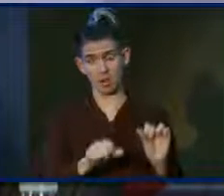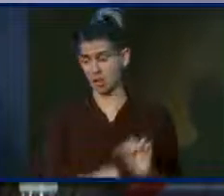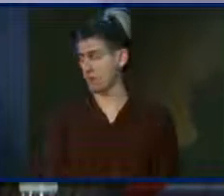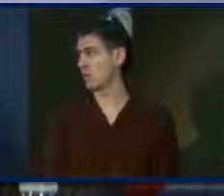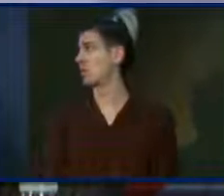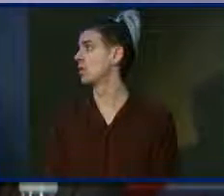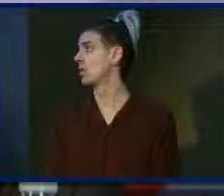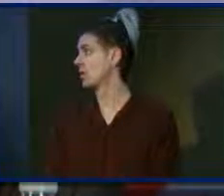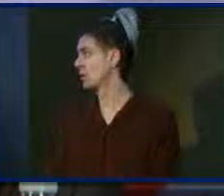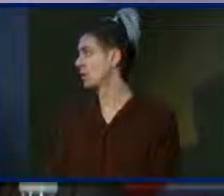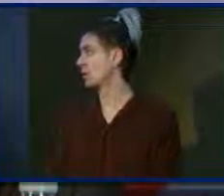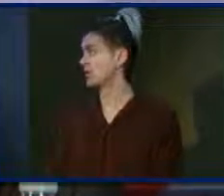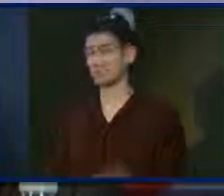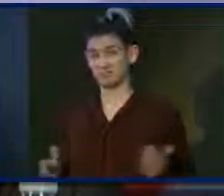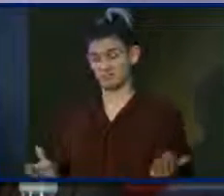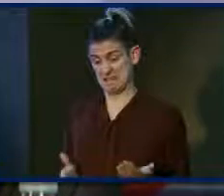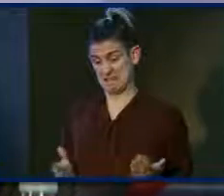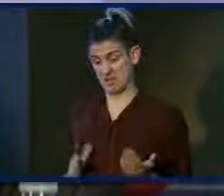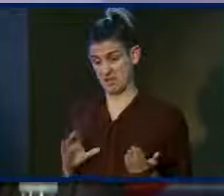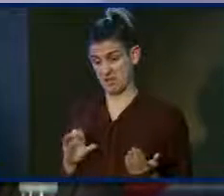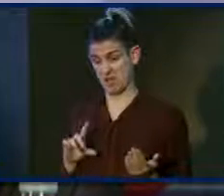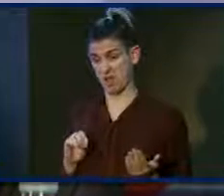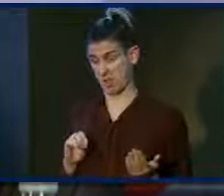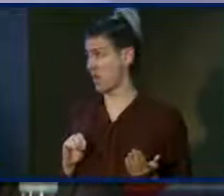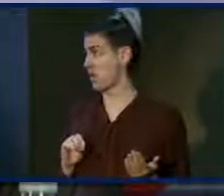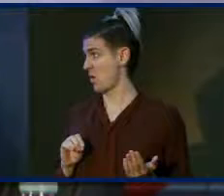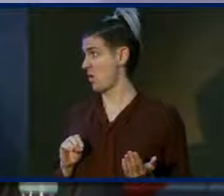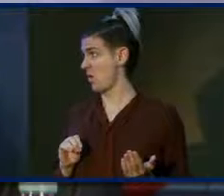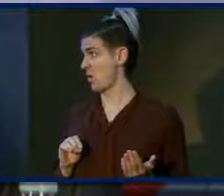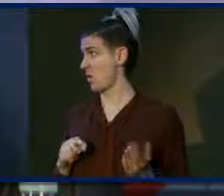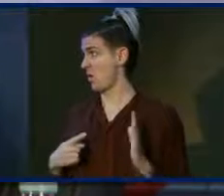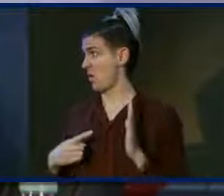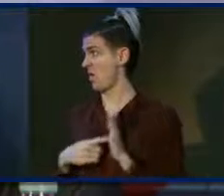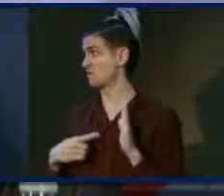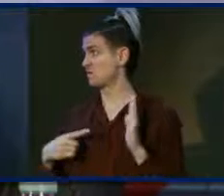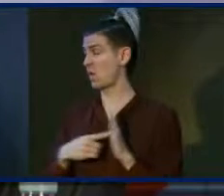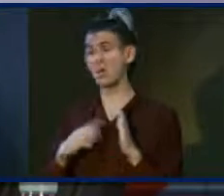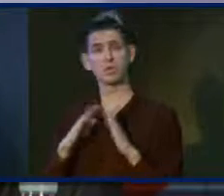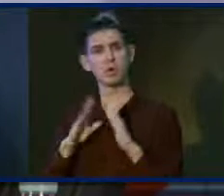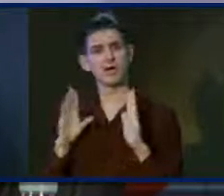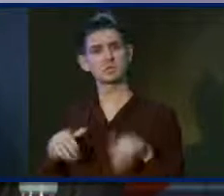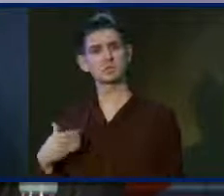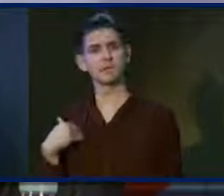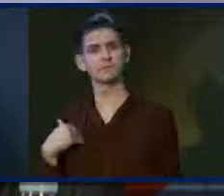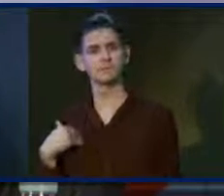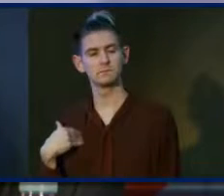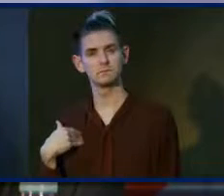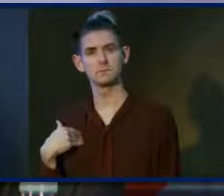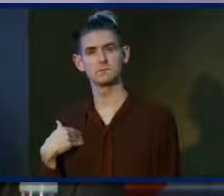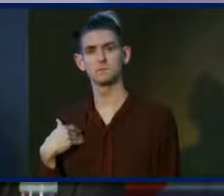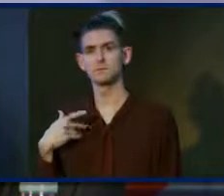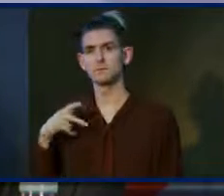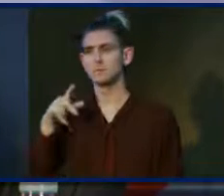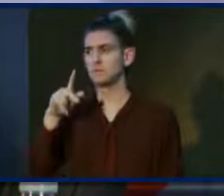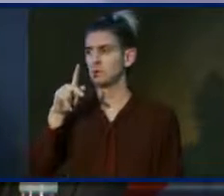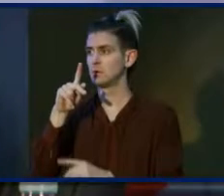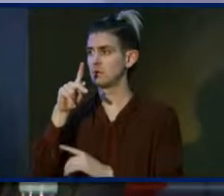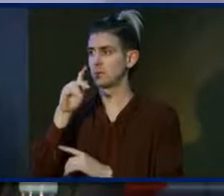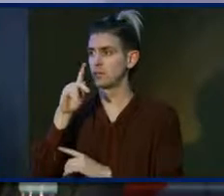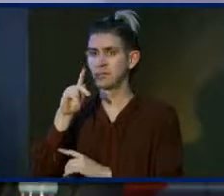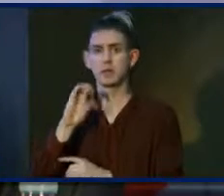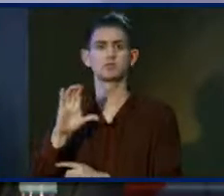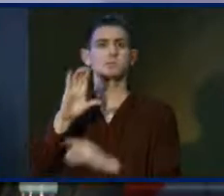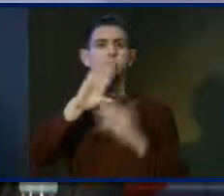Here in Colorado, we have affordable housing. You can get people of color,